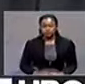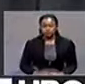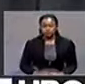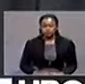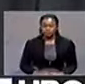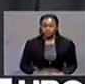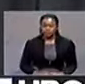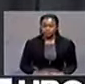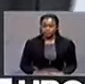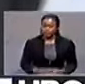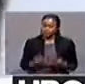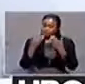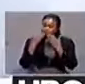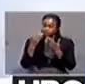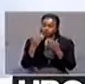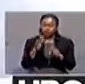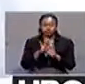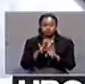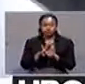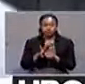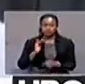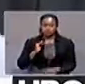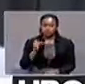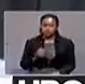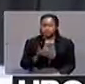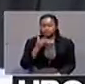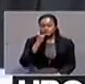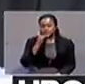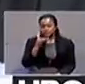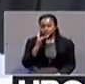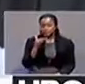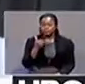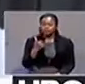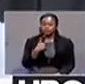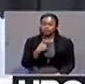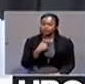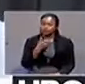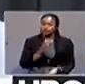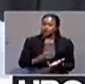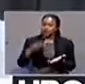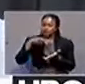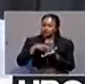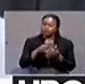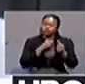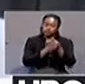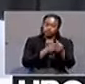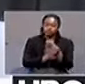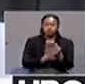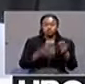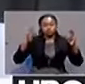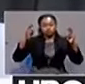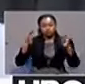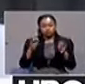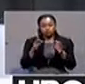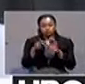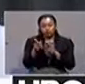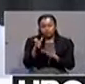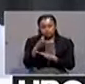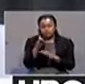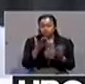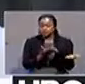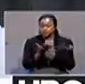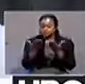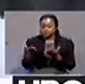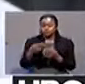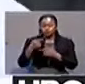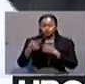Thank you very much, Madam Speaker. I rise to support the motion moved by the Prime Minister in paying tribute